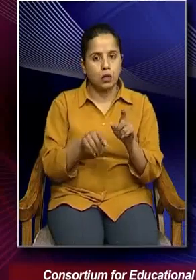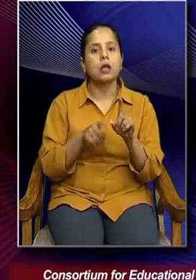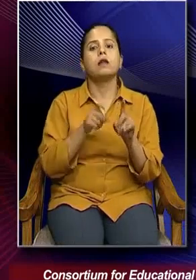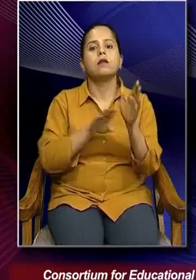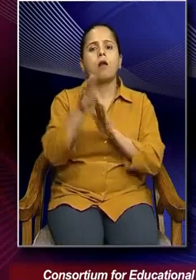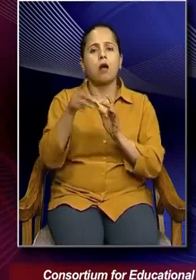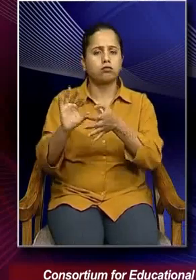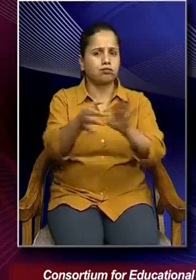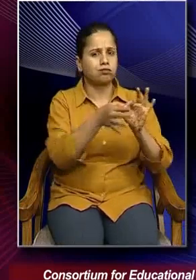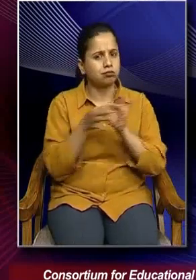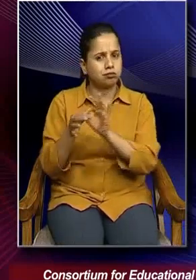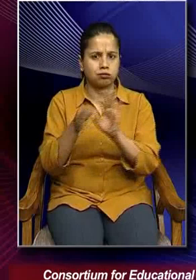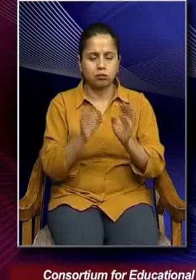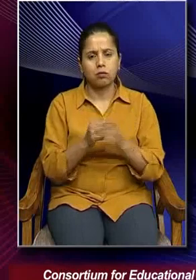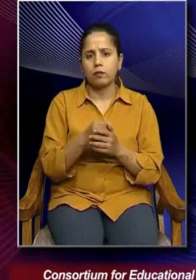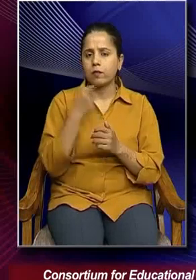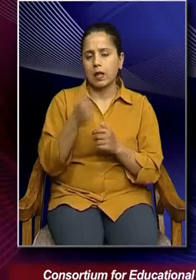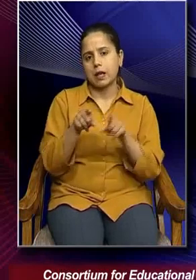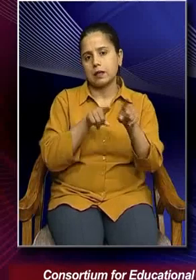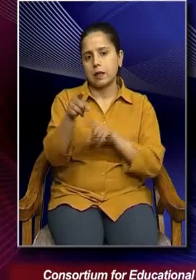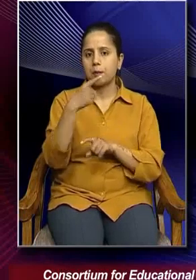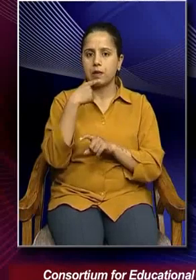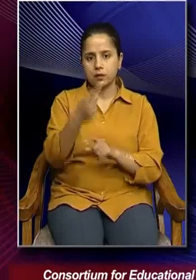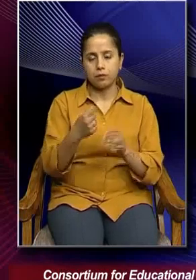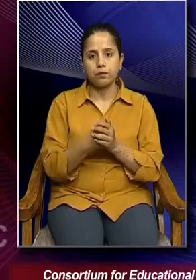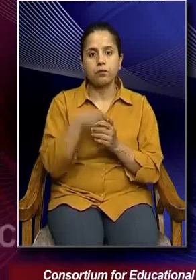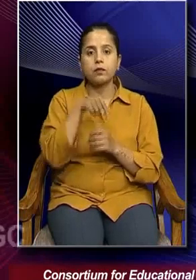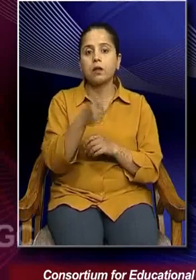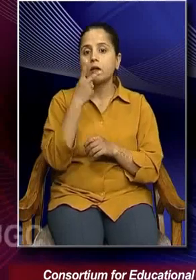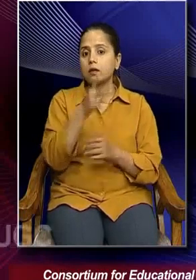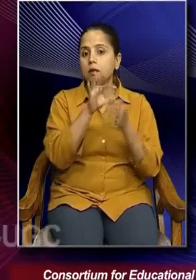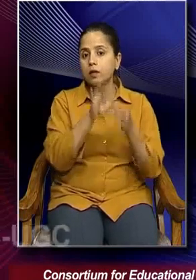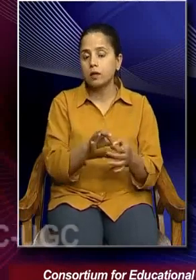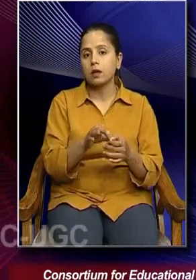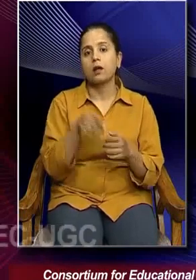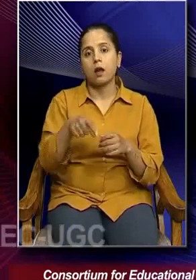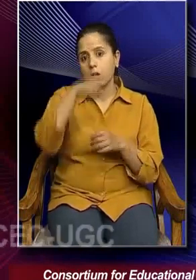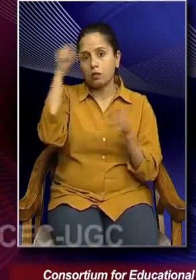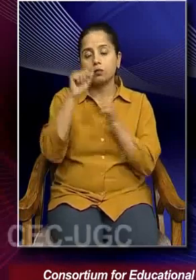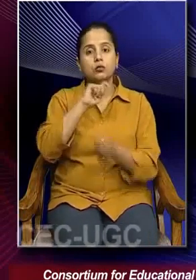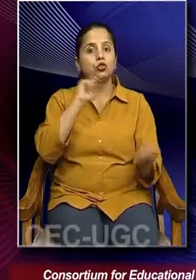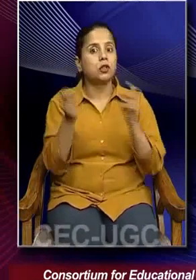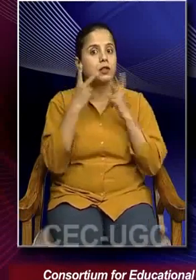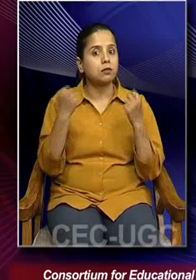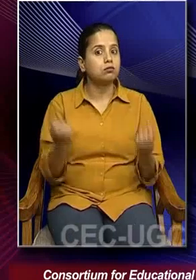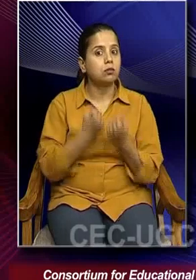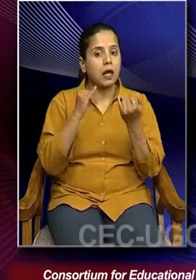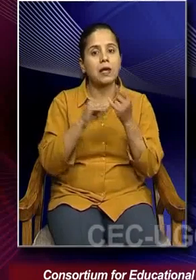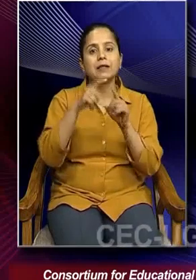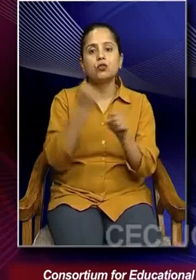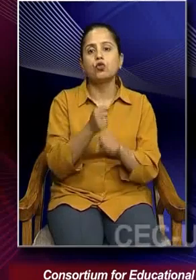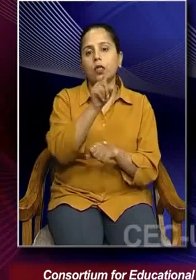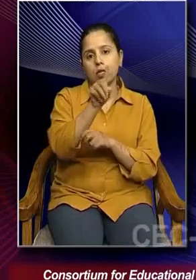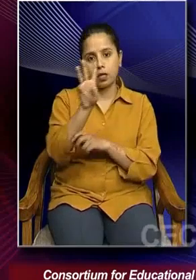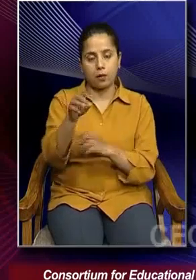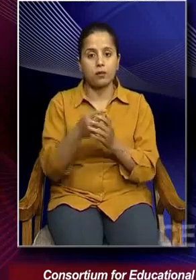Goals. Let's take for example the case of climate action, SDG 13.